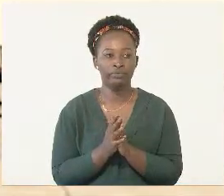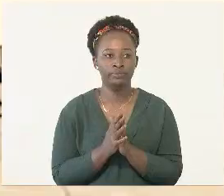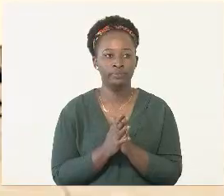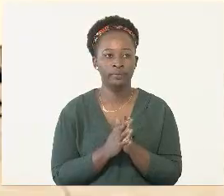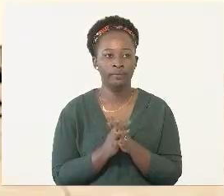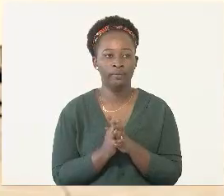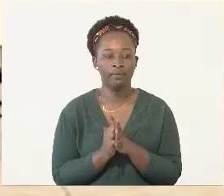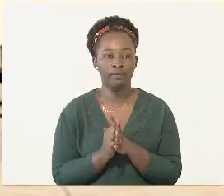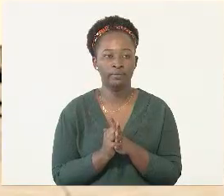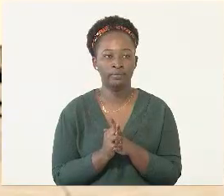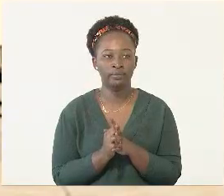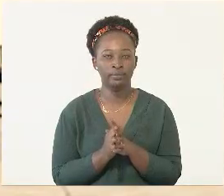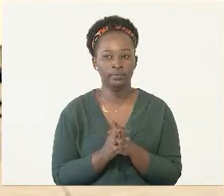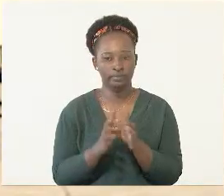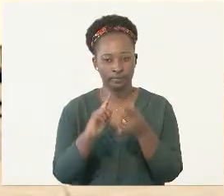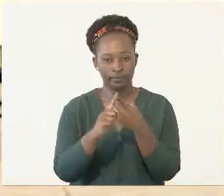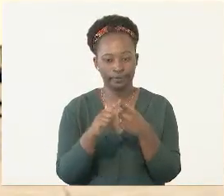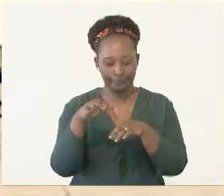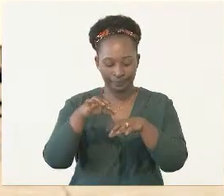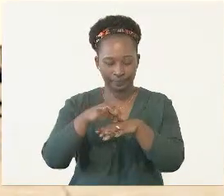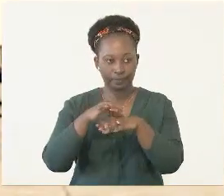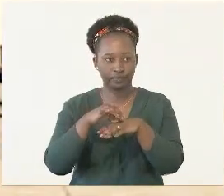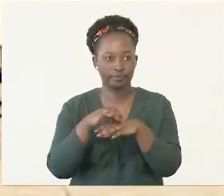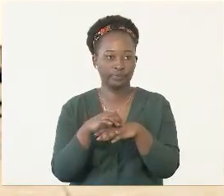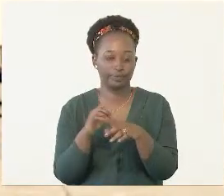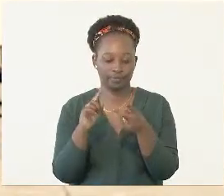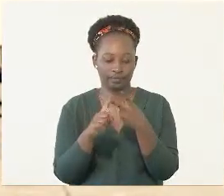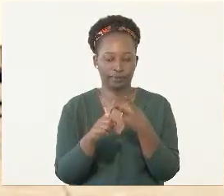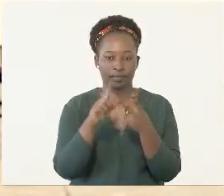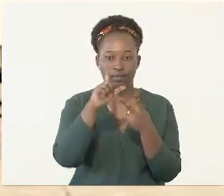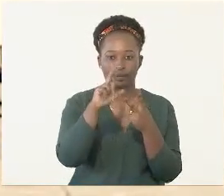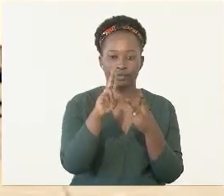We have the skin, comma, we have the lungs,